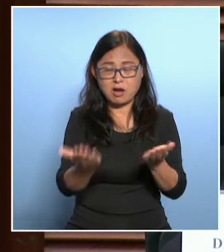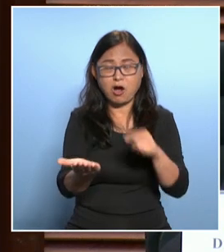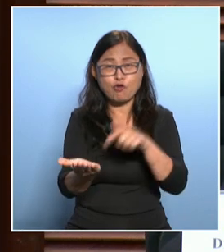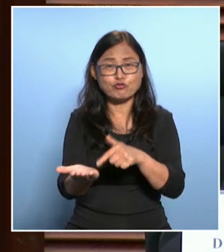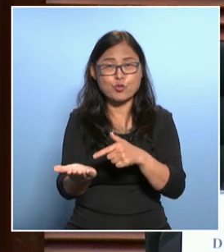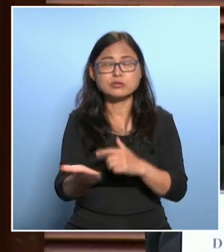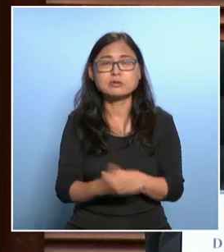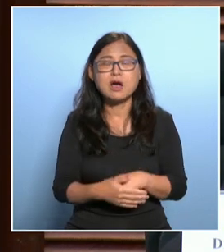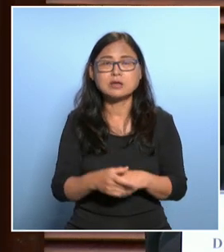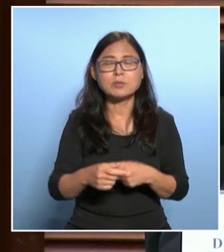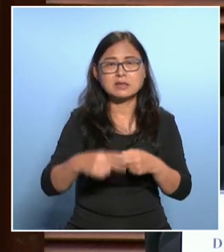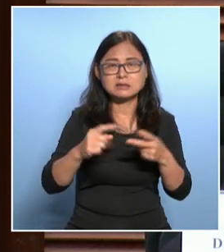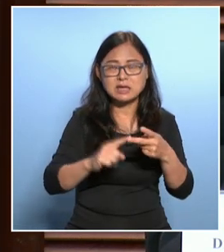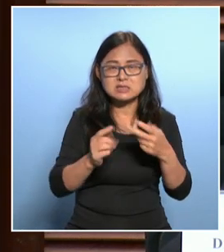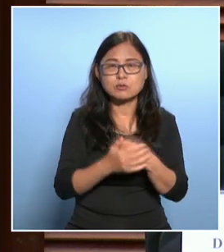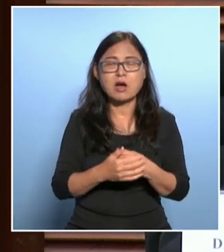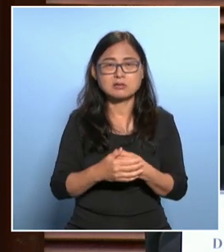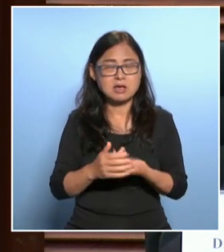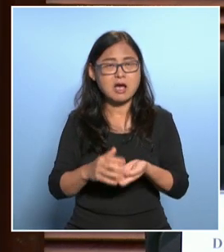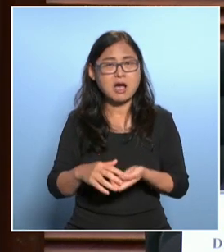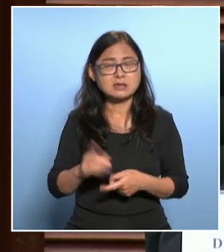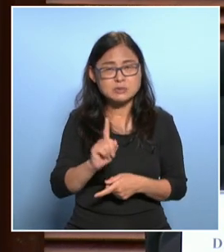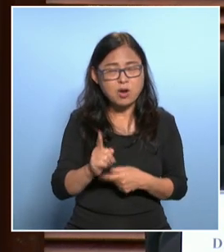First, regarding the AMD copies.